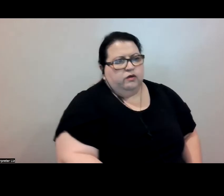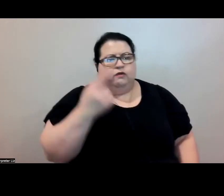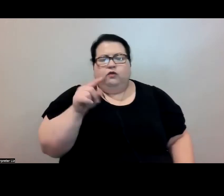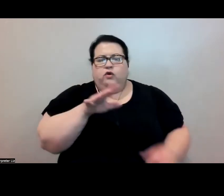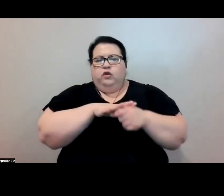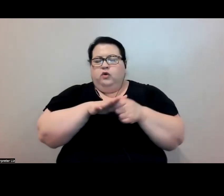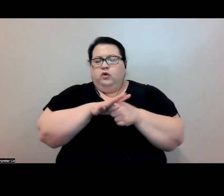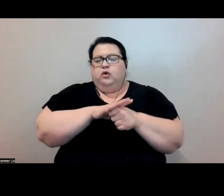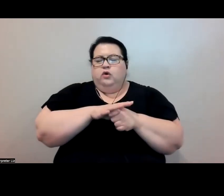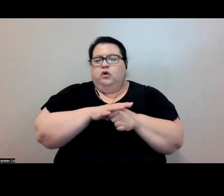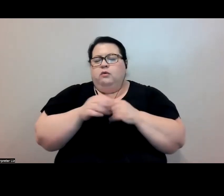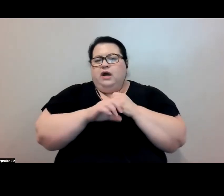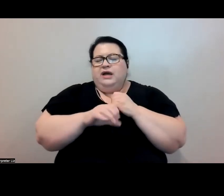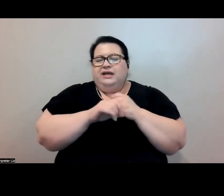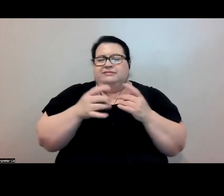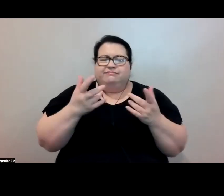you're kept up to date.